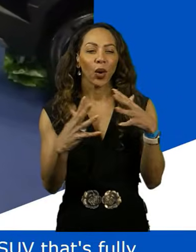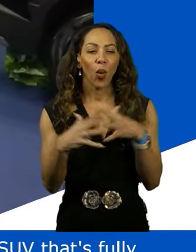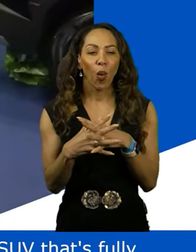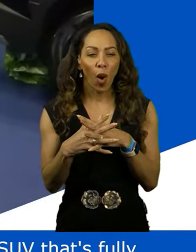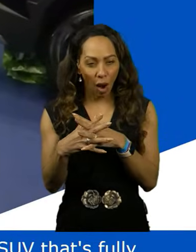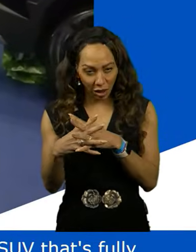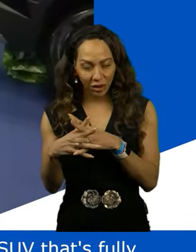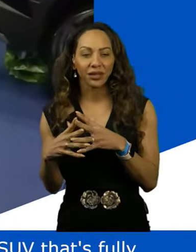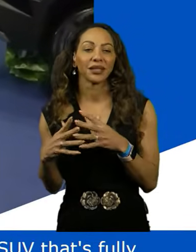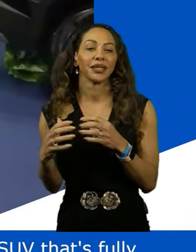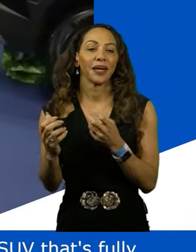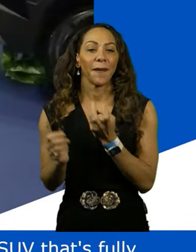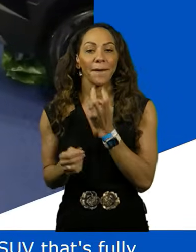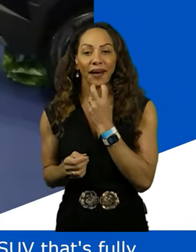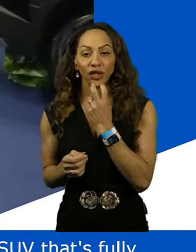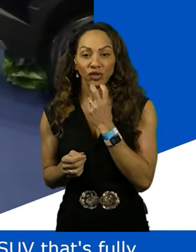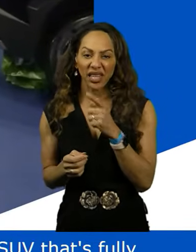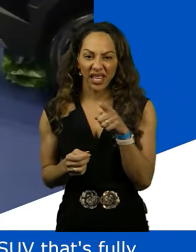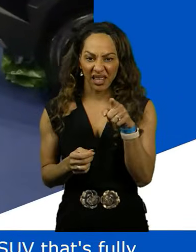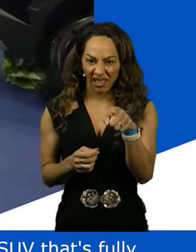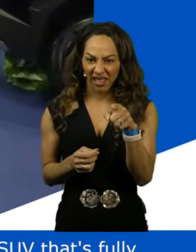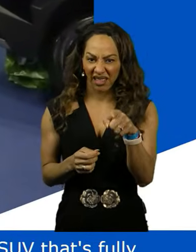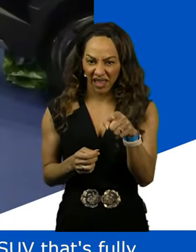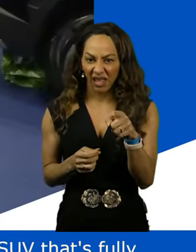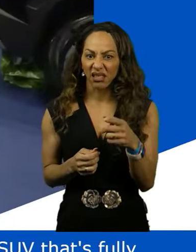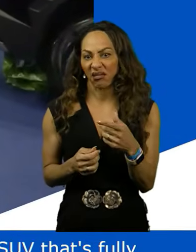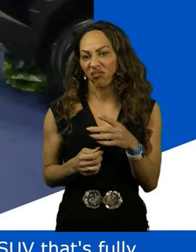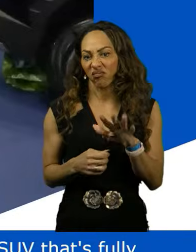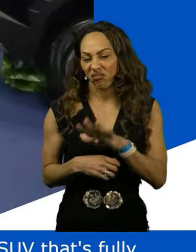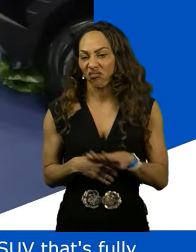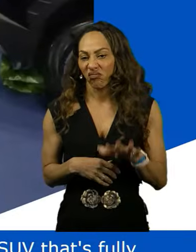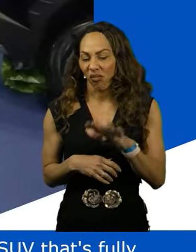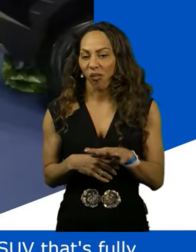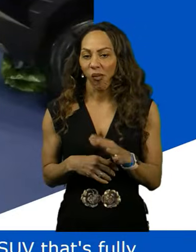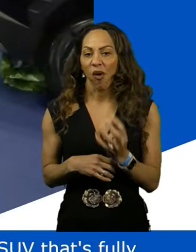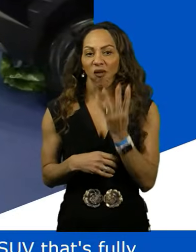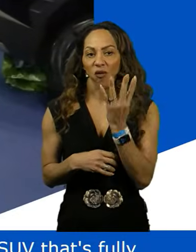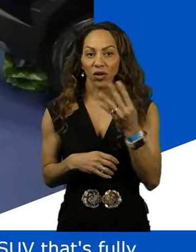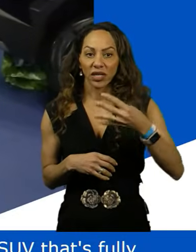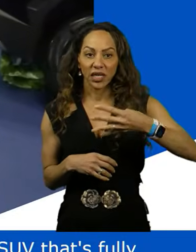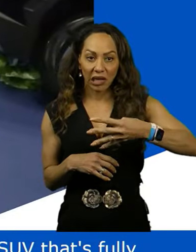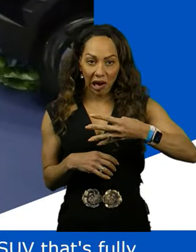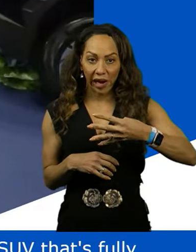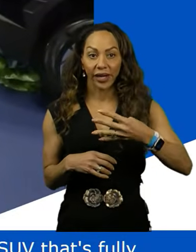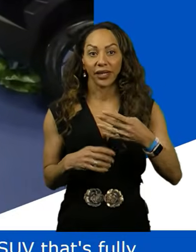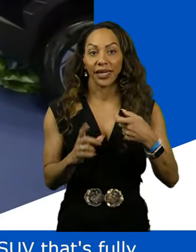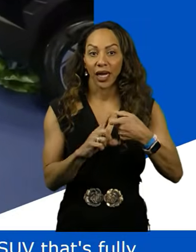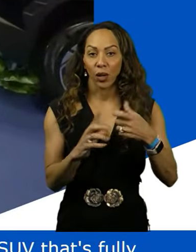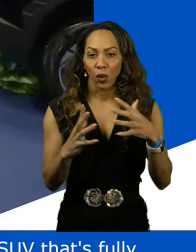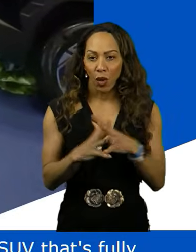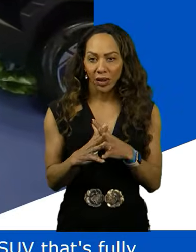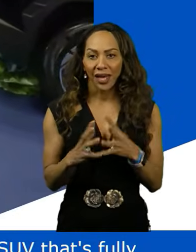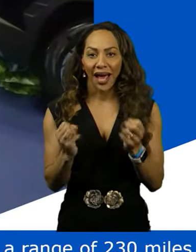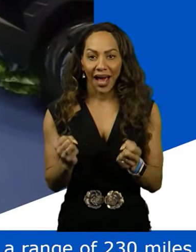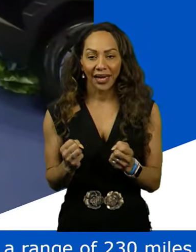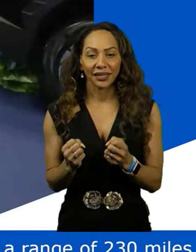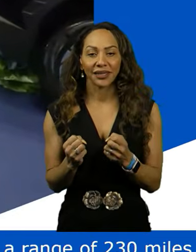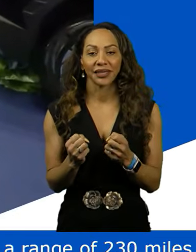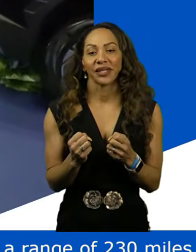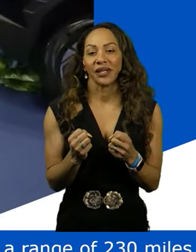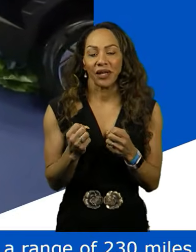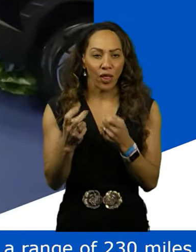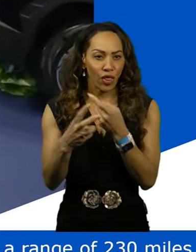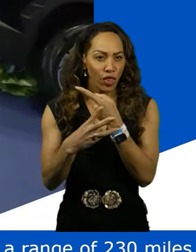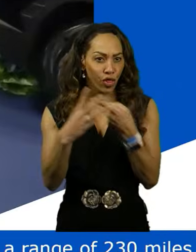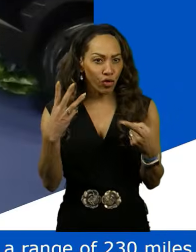kilowatt hour version. This has a range of around 230 miles, and it's also available in 3 different trims: 01, 02, and